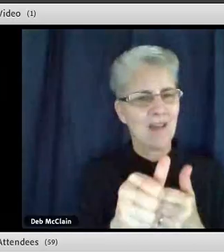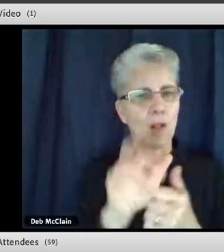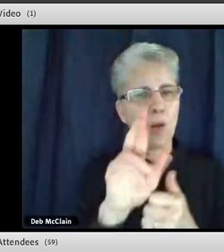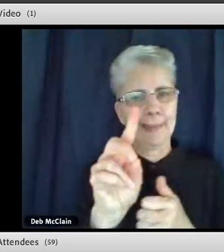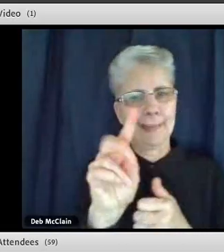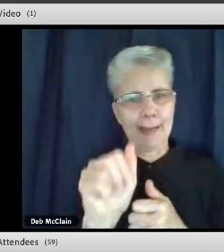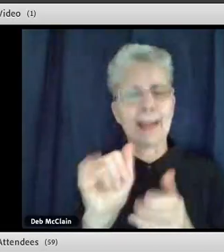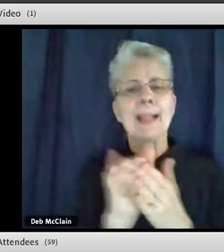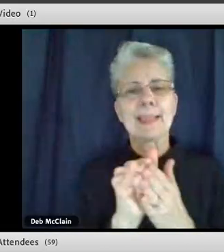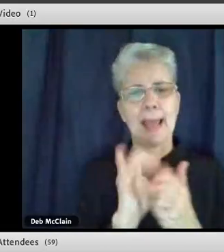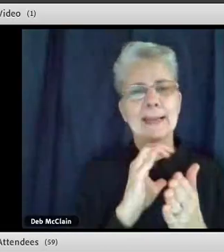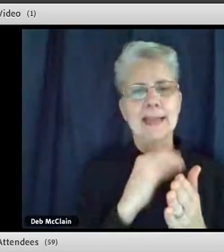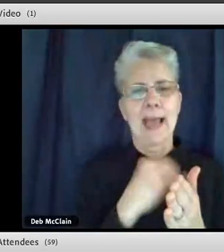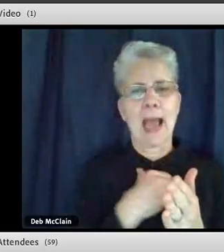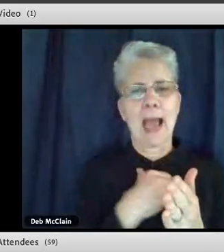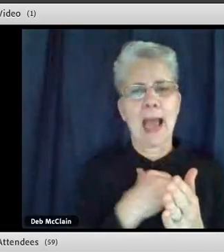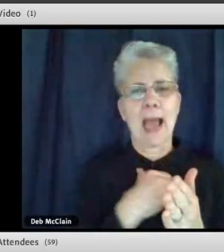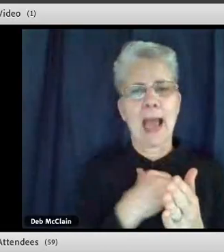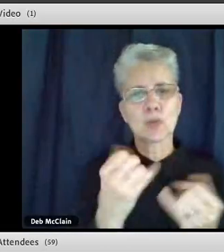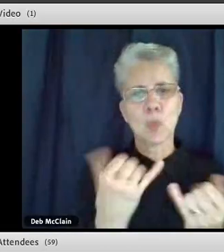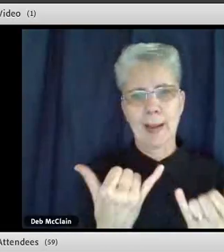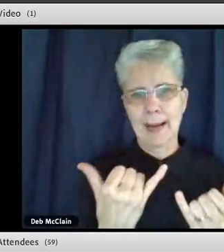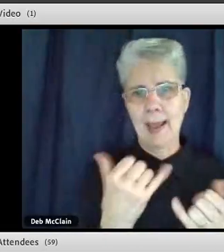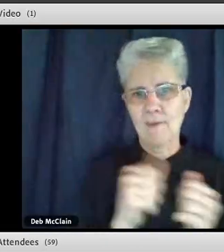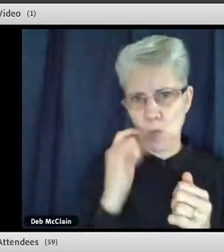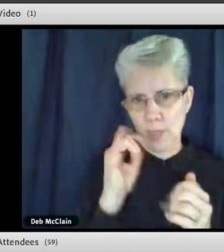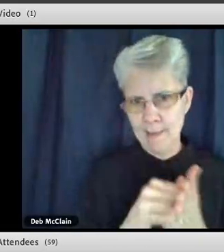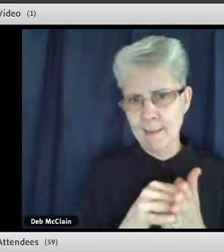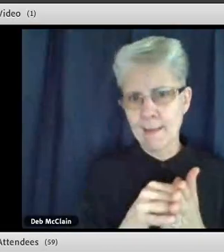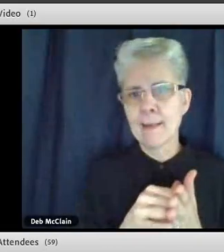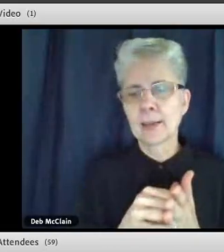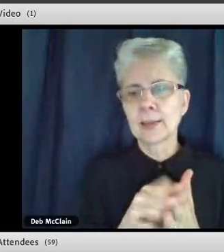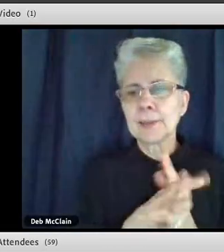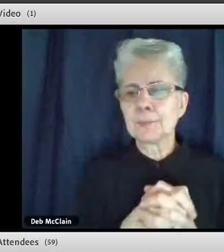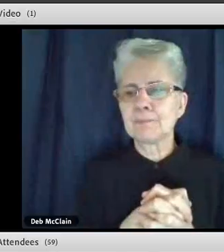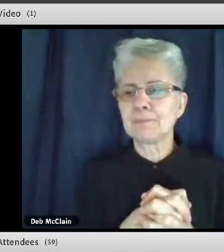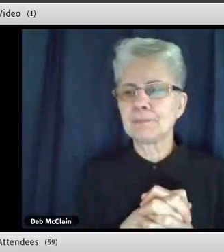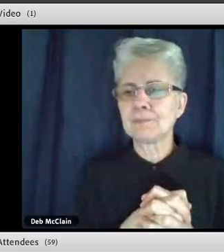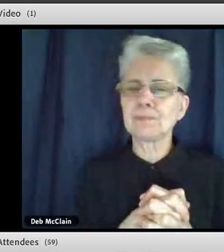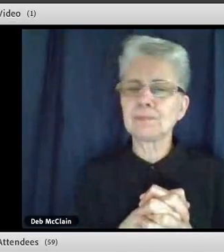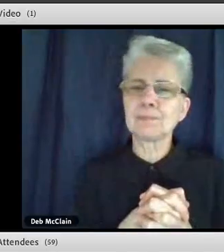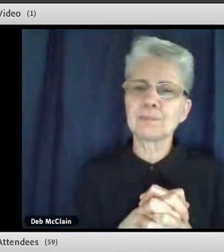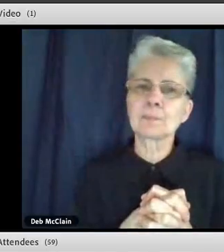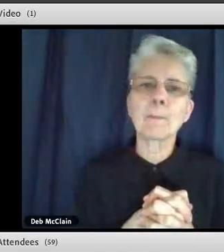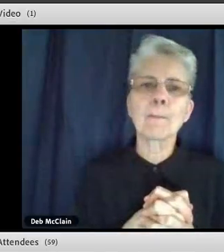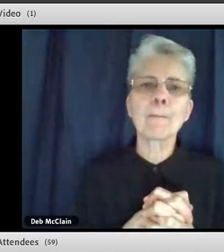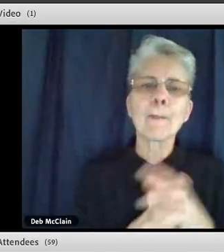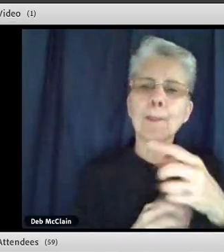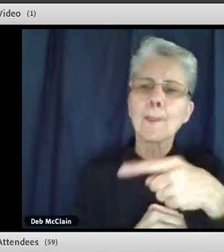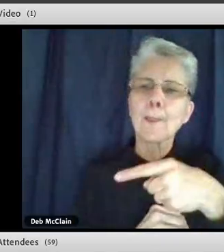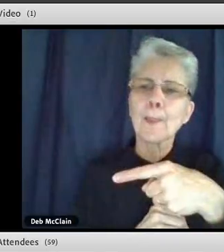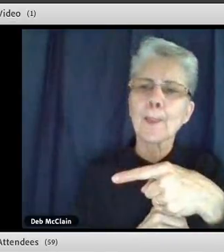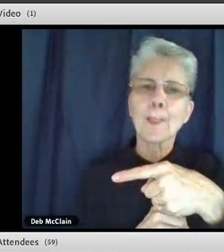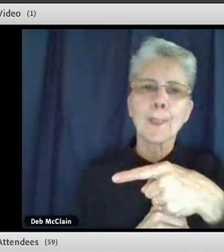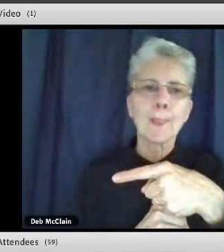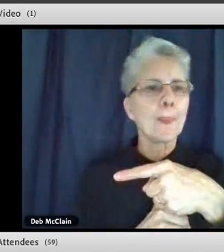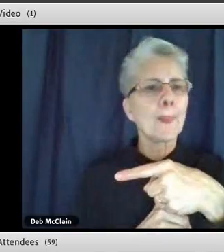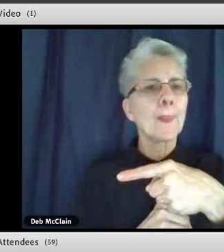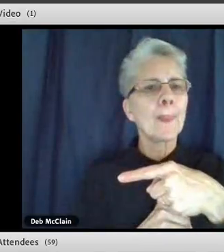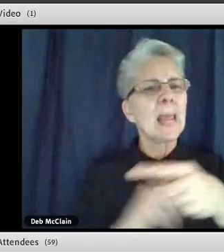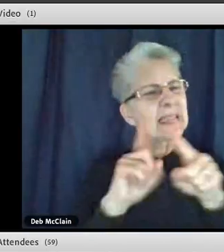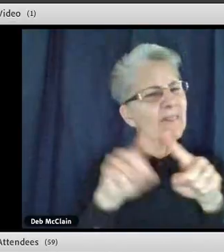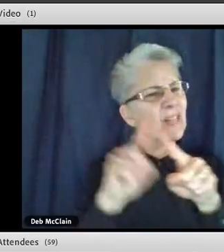main source right now for that information in the cataloging world. Okay, so there's different